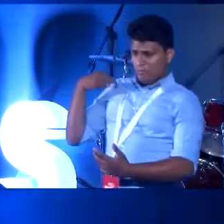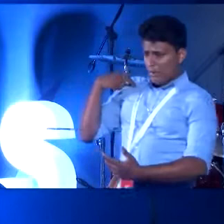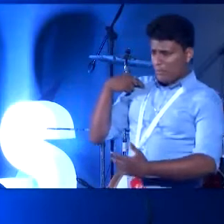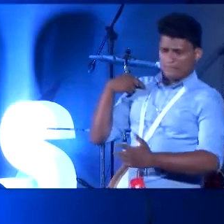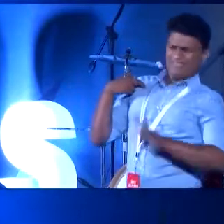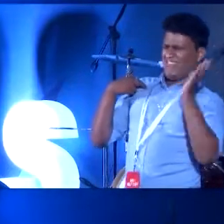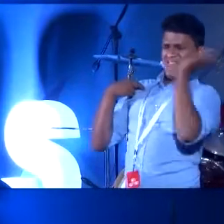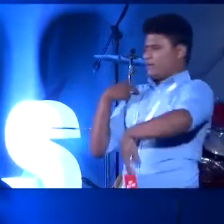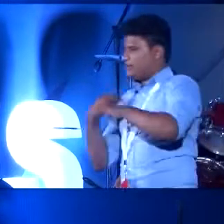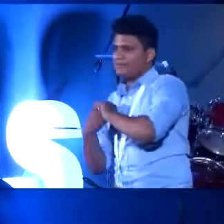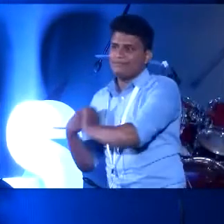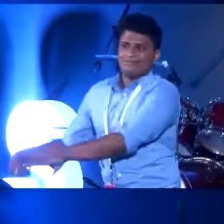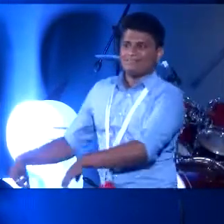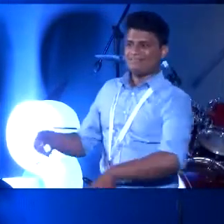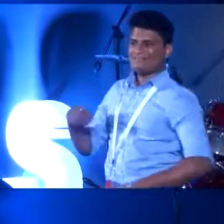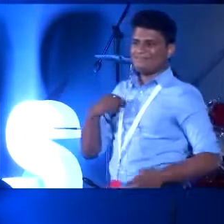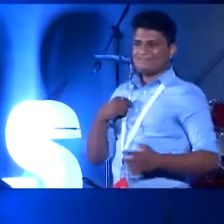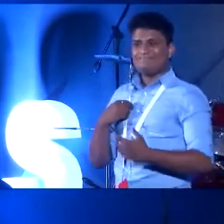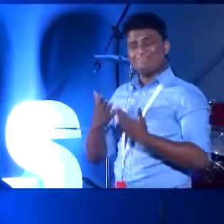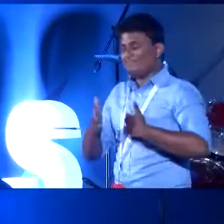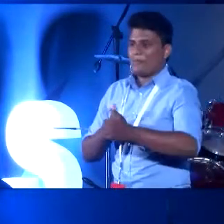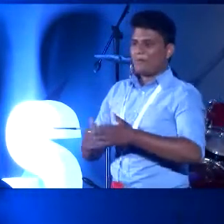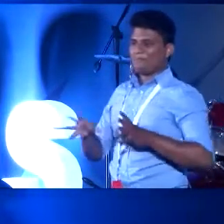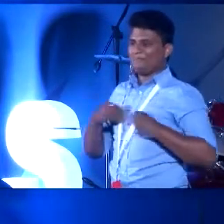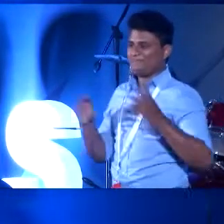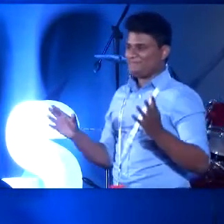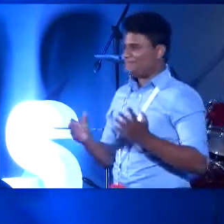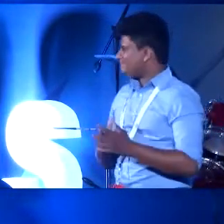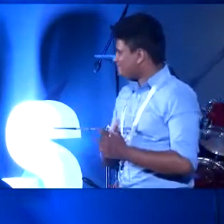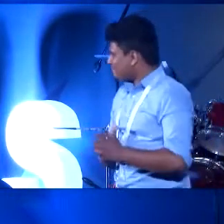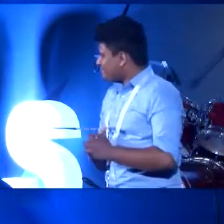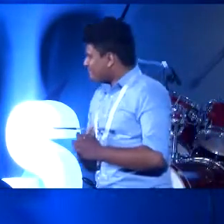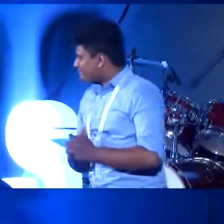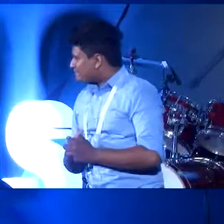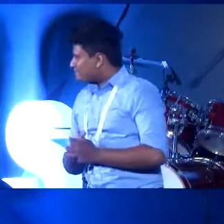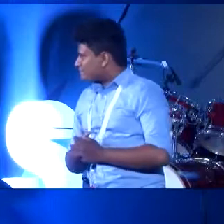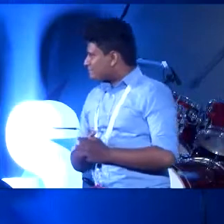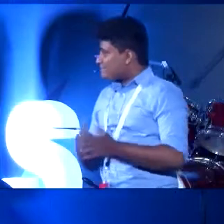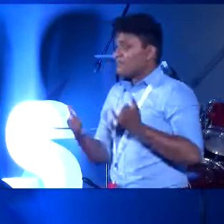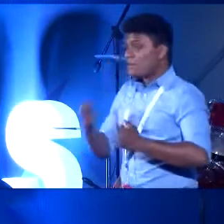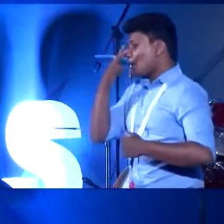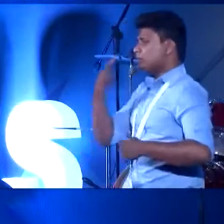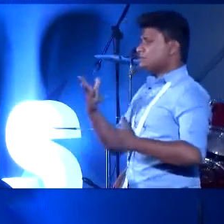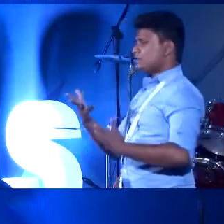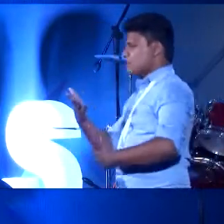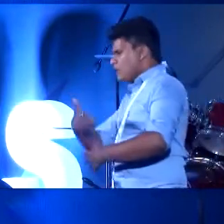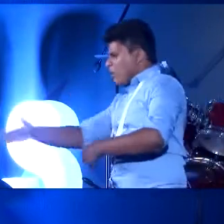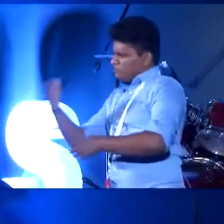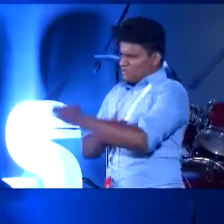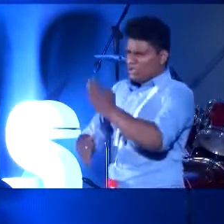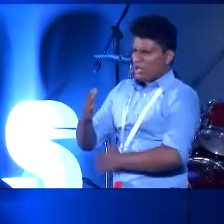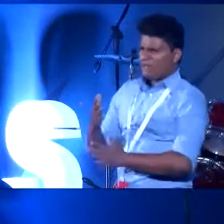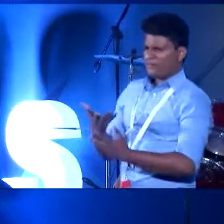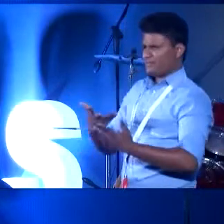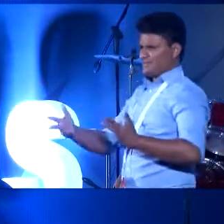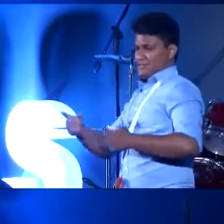To me, this is an opportunity for everyone else to acquire these abilities from these